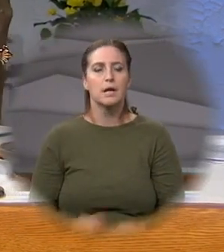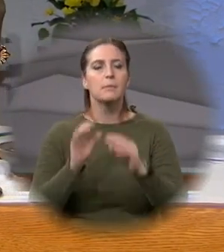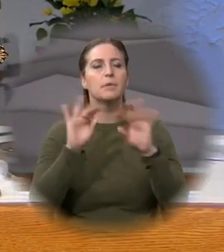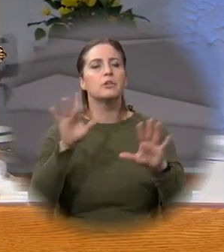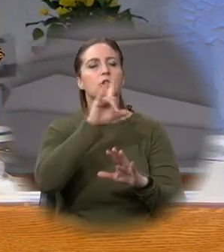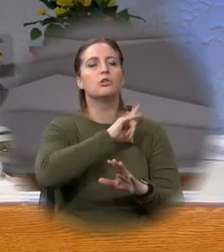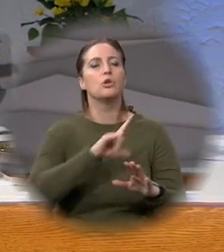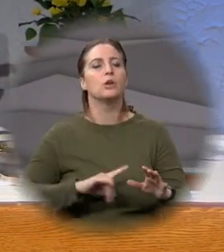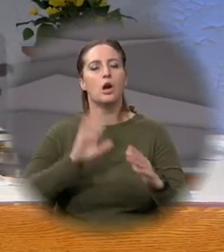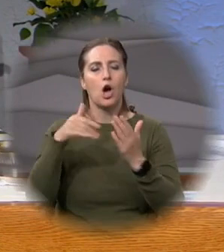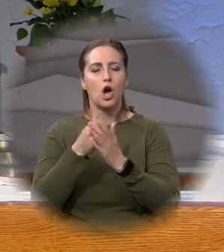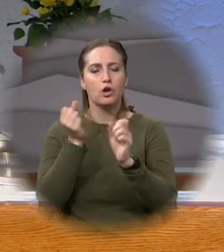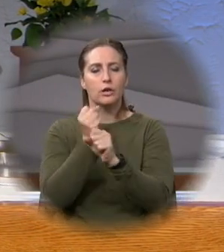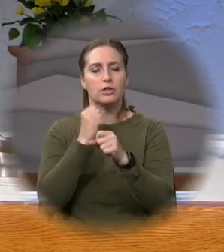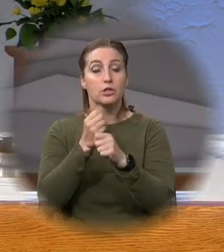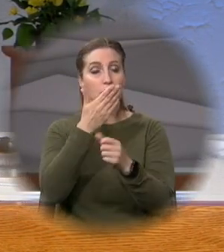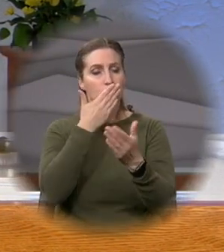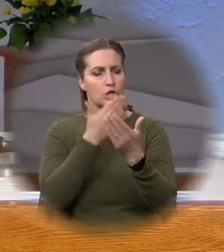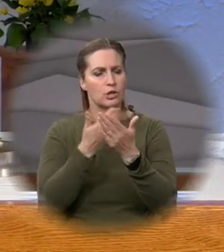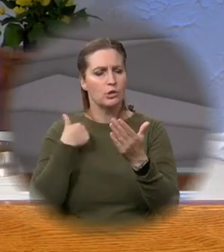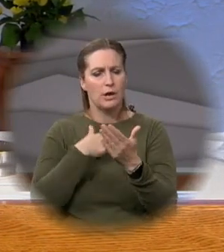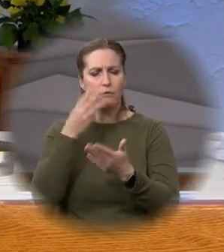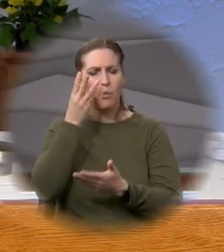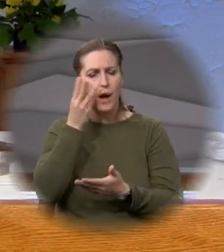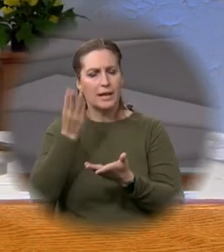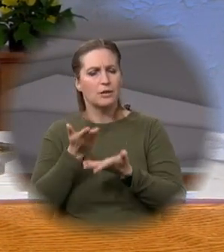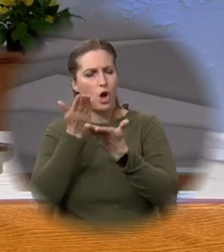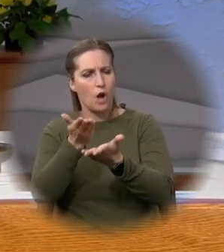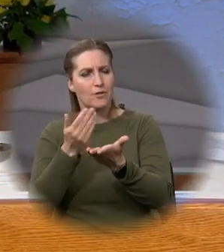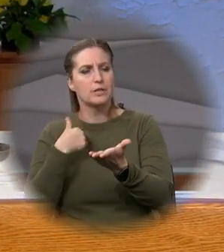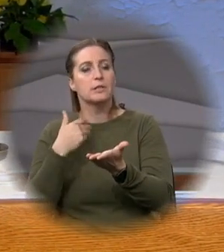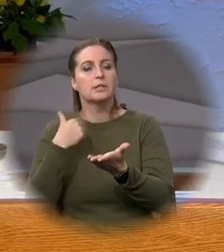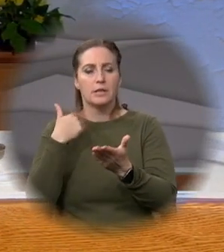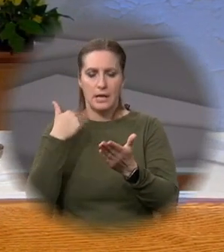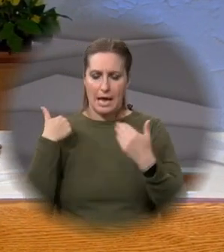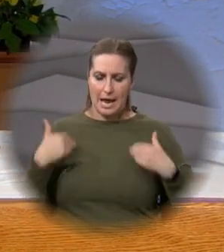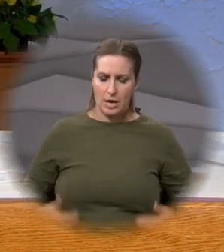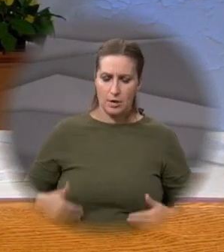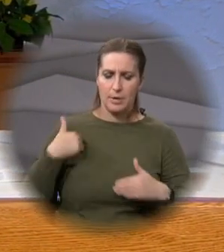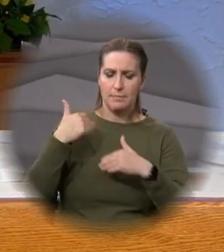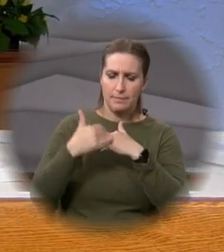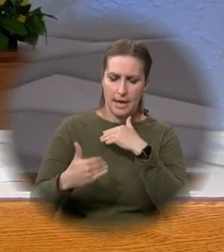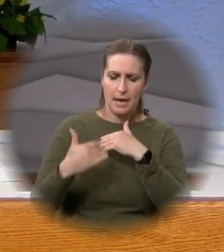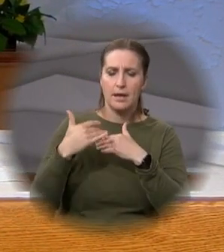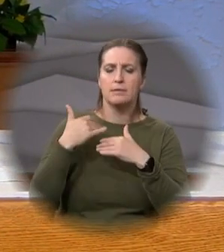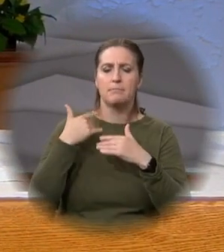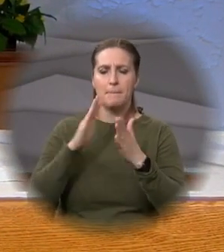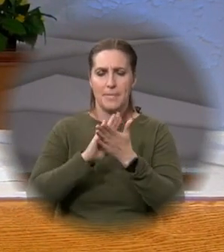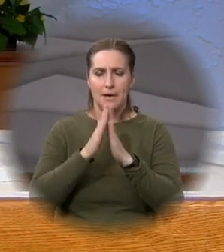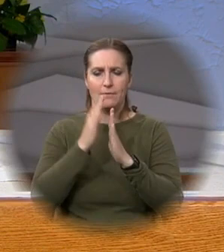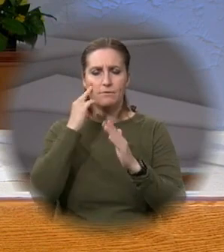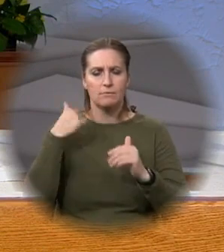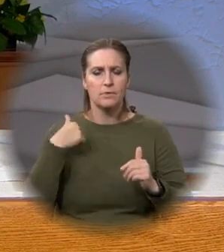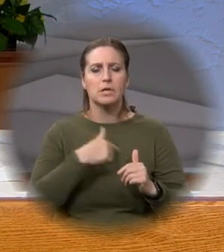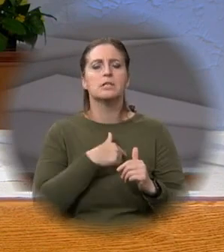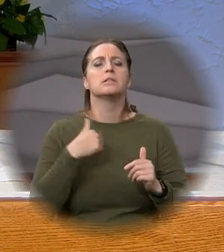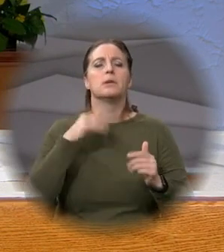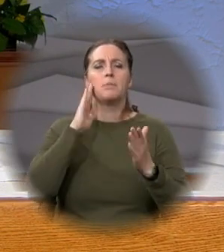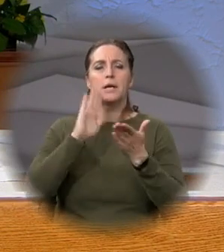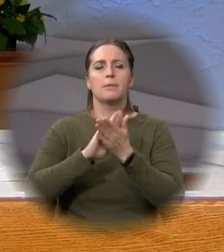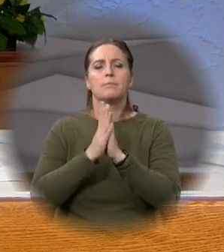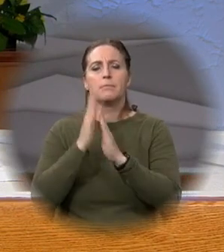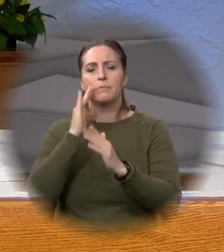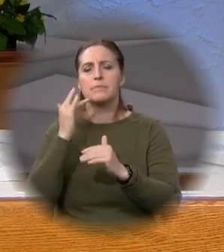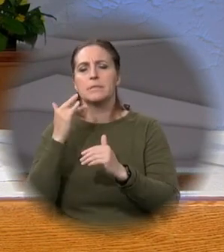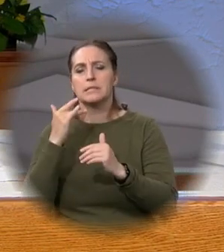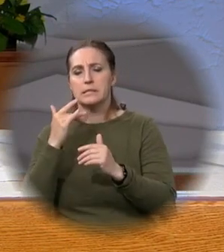Blessed are you, Lord God of all creation. Through your goodness, we have this wine to offer. Fruit of the vine and work of human hands, it will become for us our spiritual